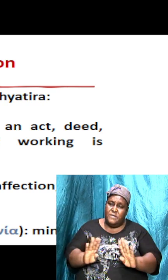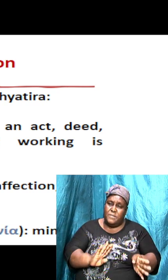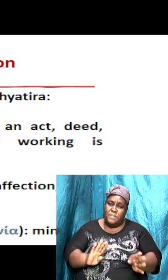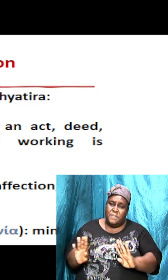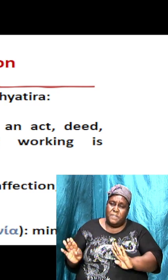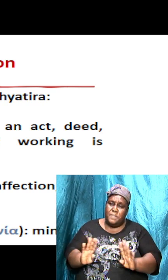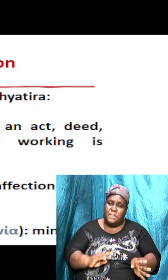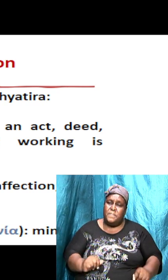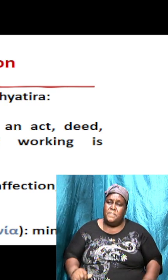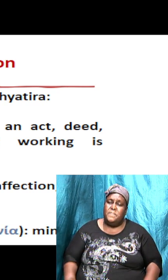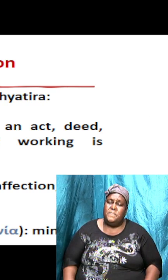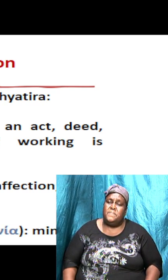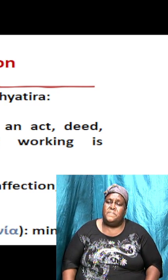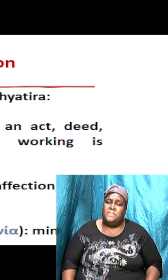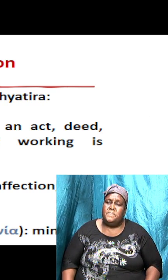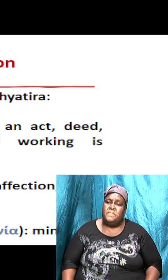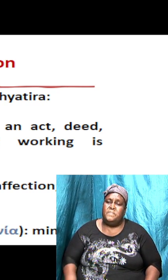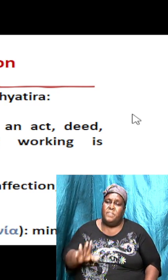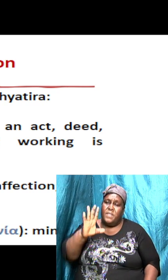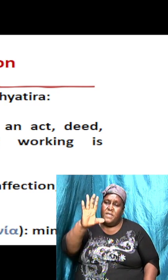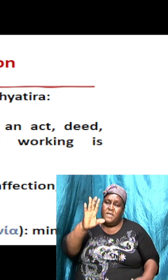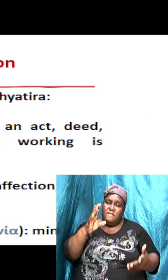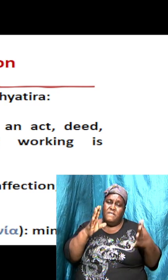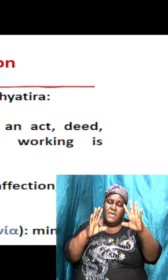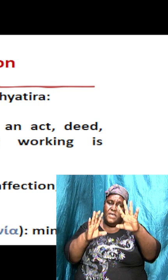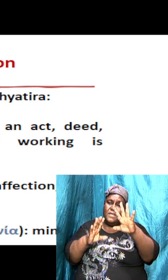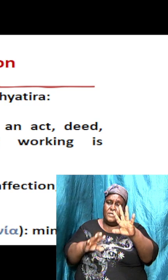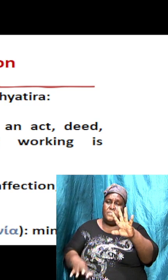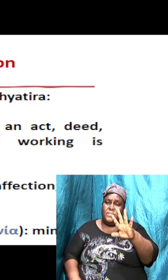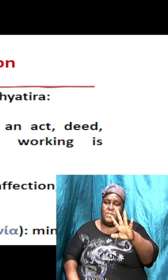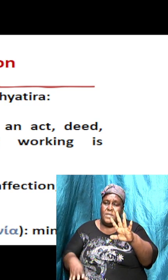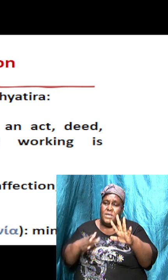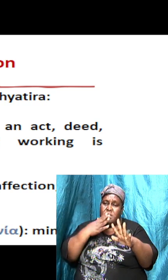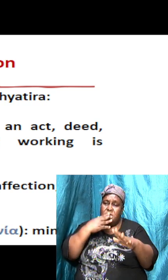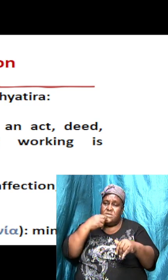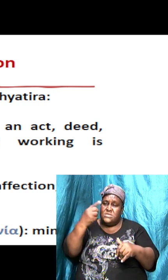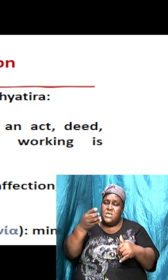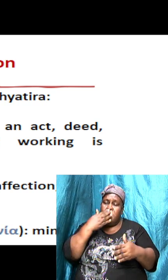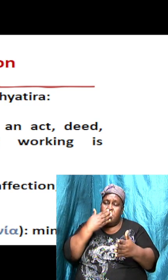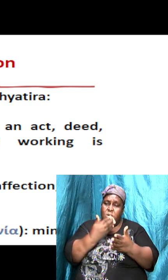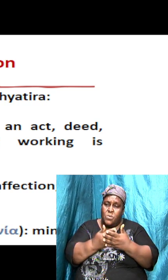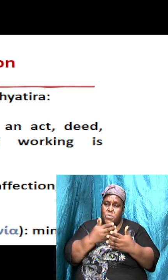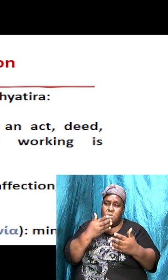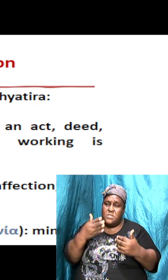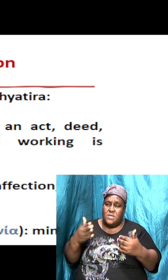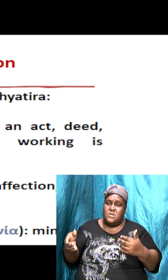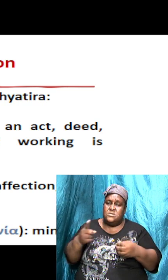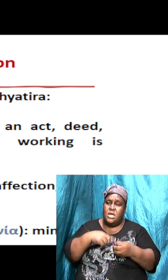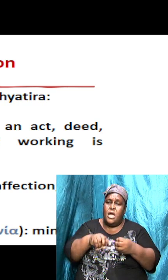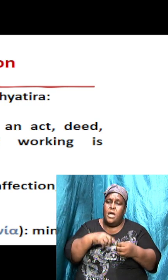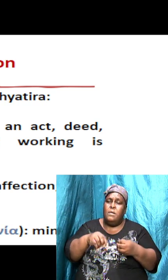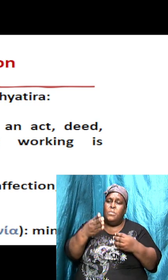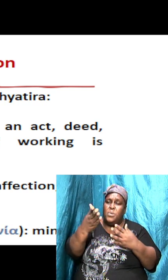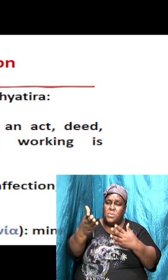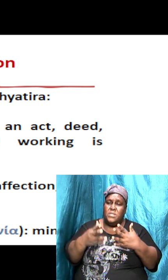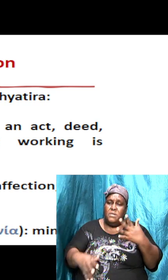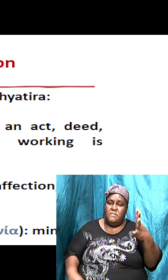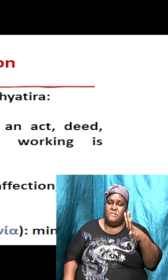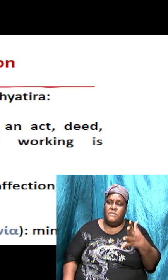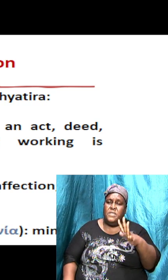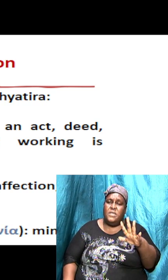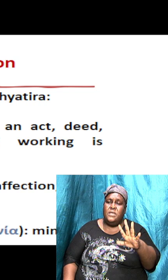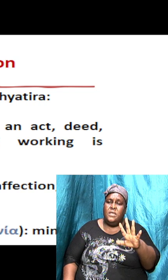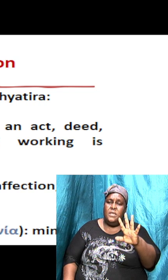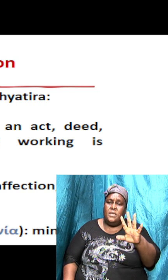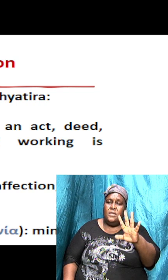the five things that Jesus commended them for, so that we are clear what is happening here, so that we